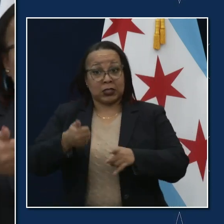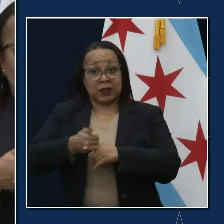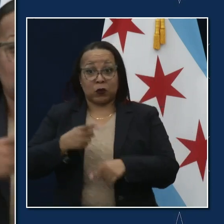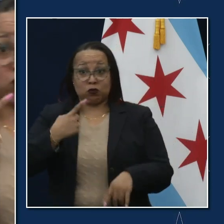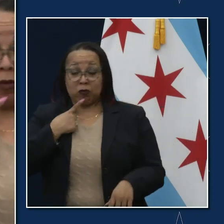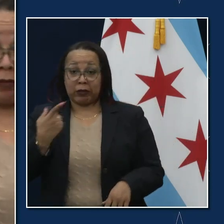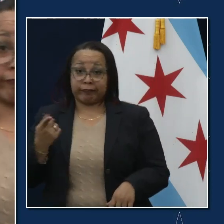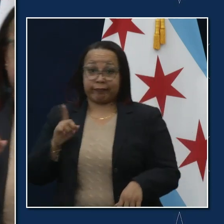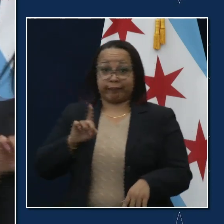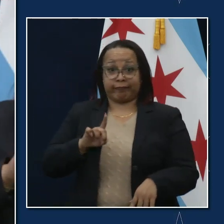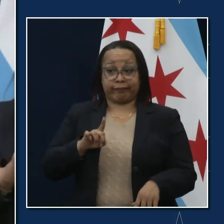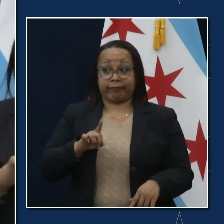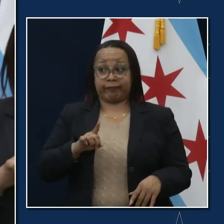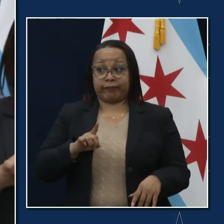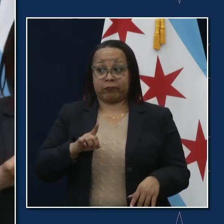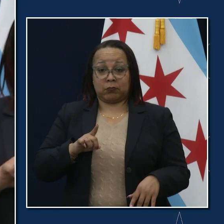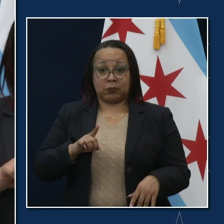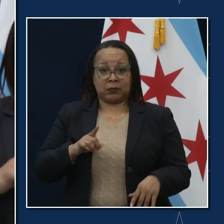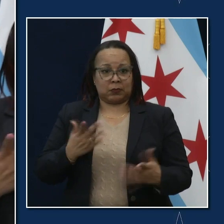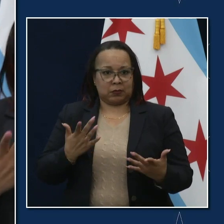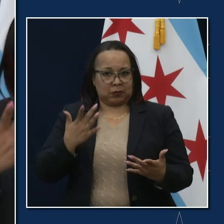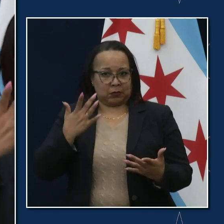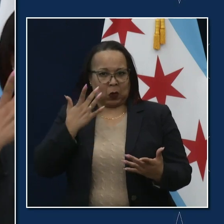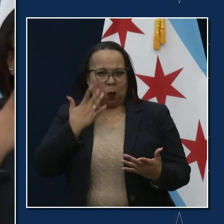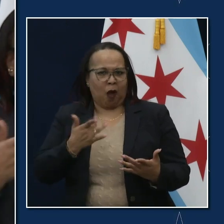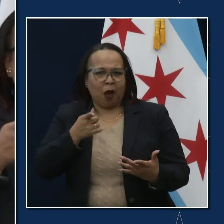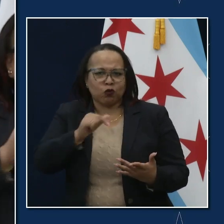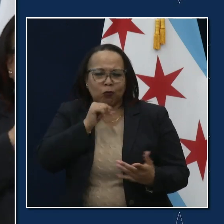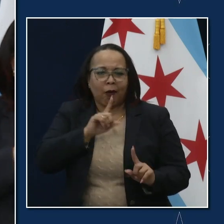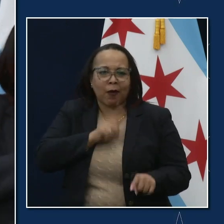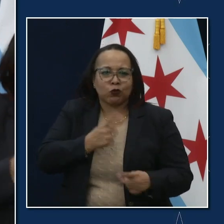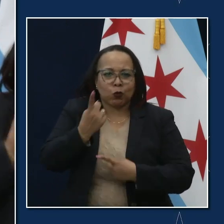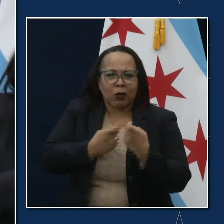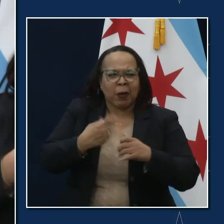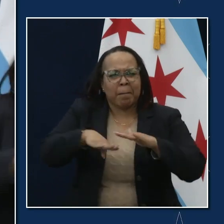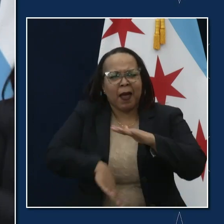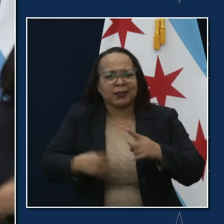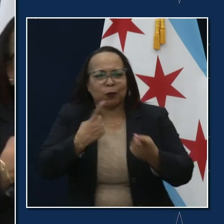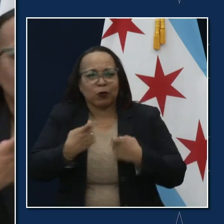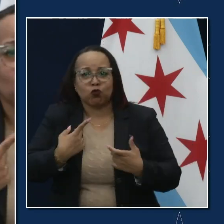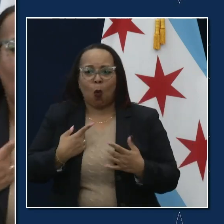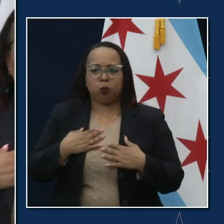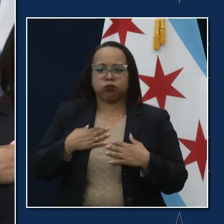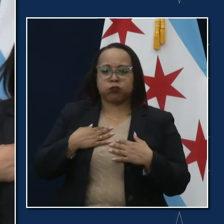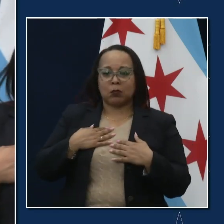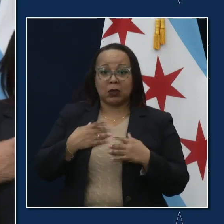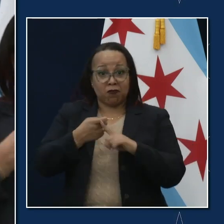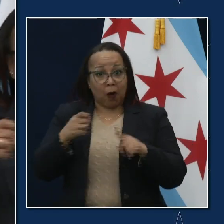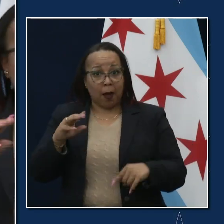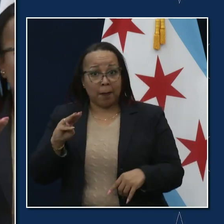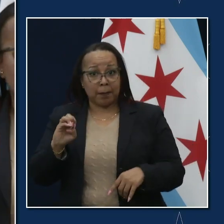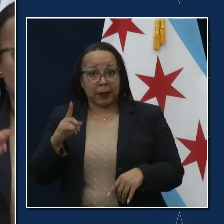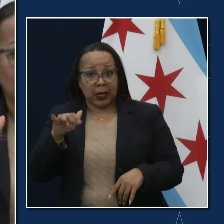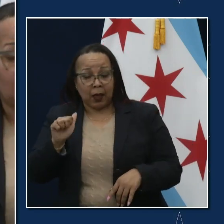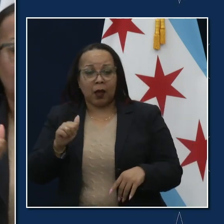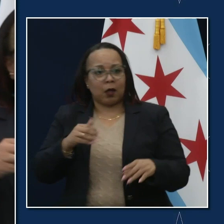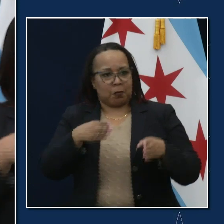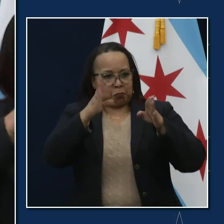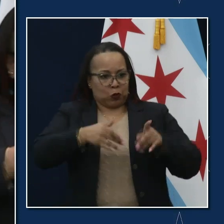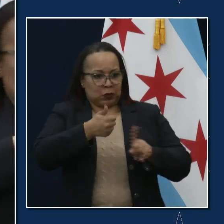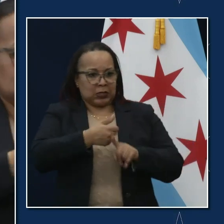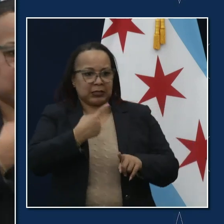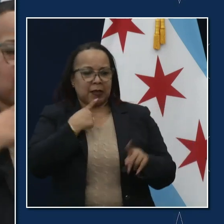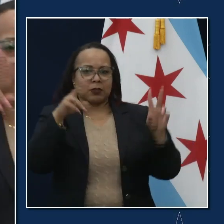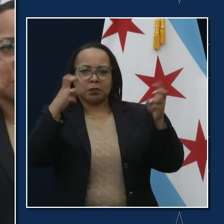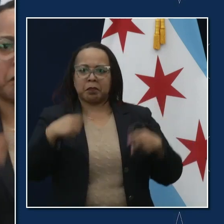themselves out there as a front runner, why aren't you answering questions, basic questions from the media? Somebody who